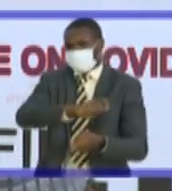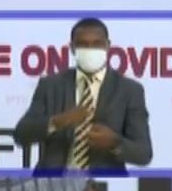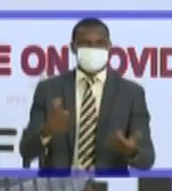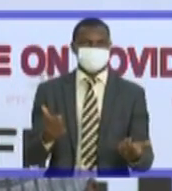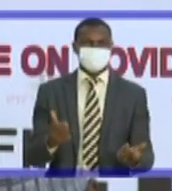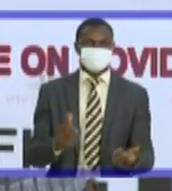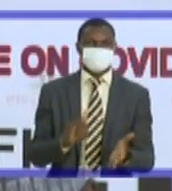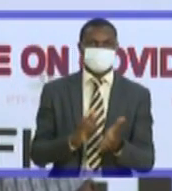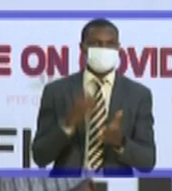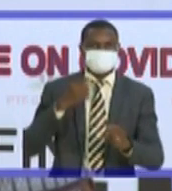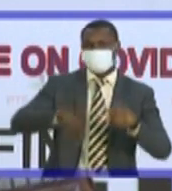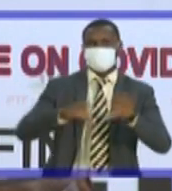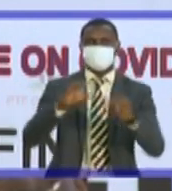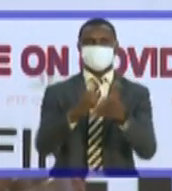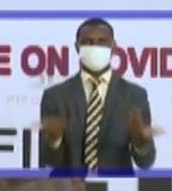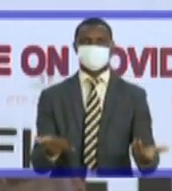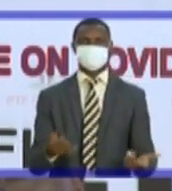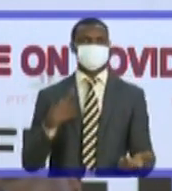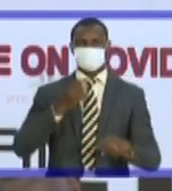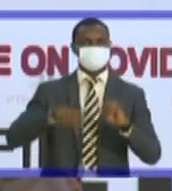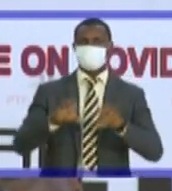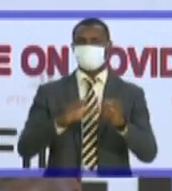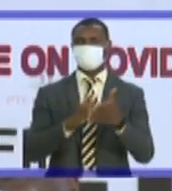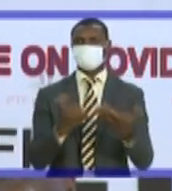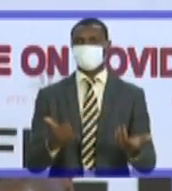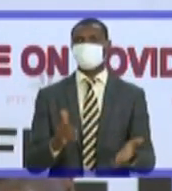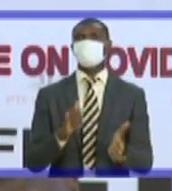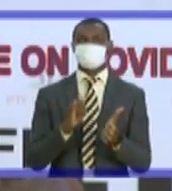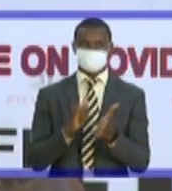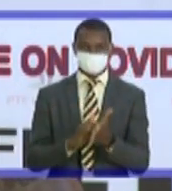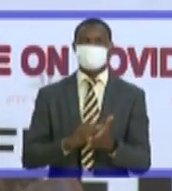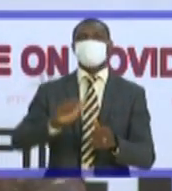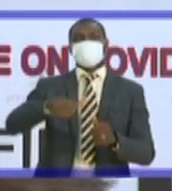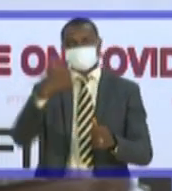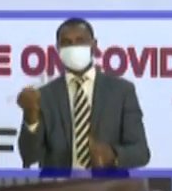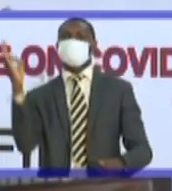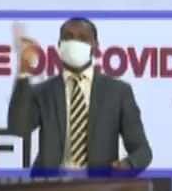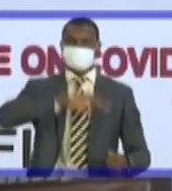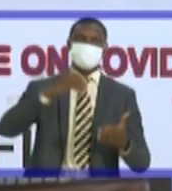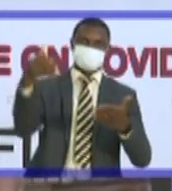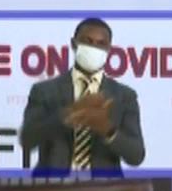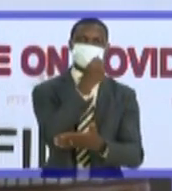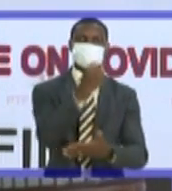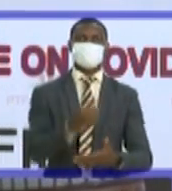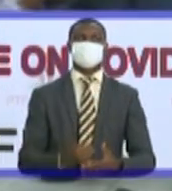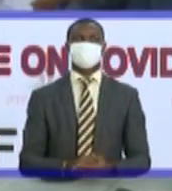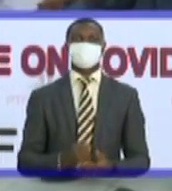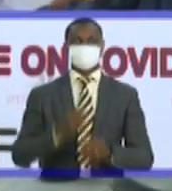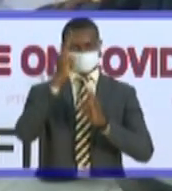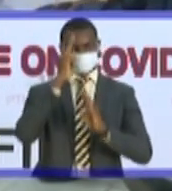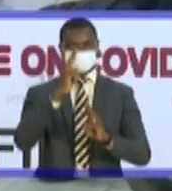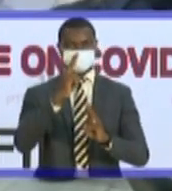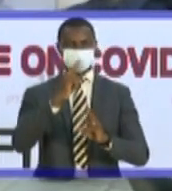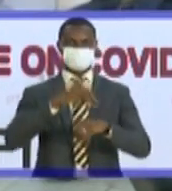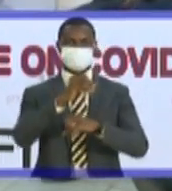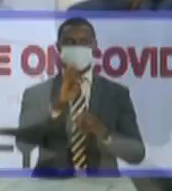for the COVID-19 response on palliatives. That is another fake news. And please, Honorable Minister of Information, I